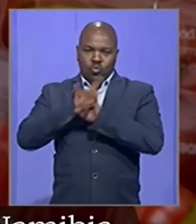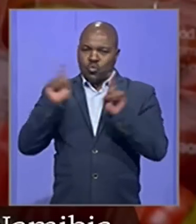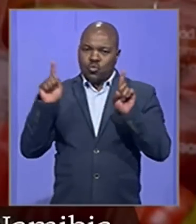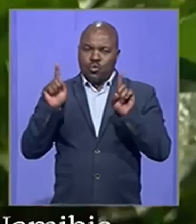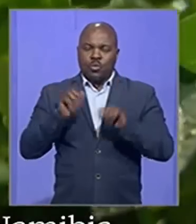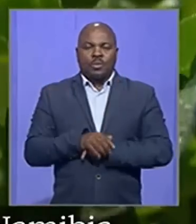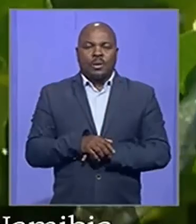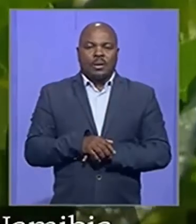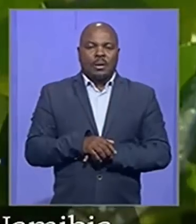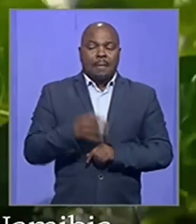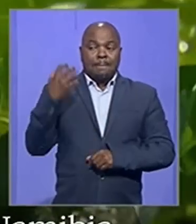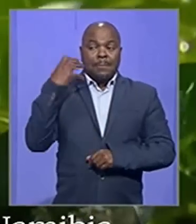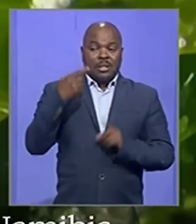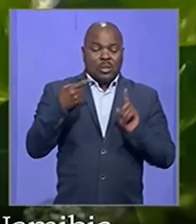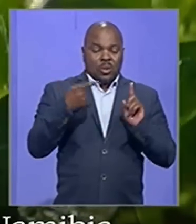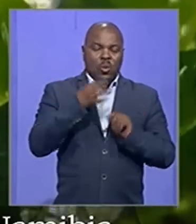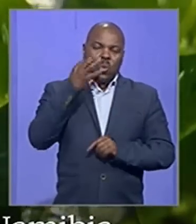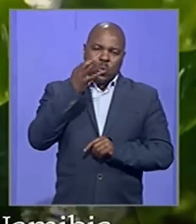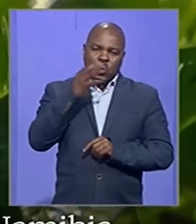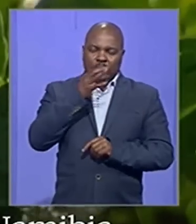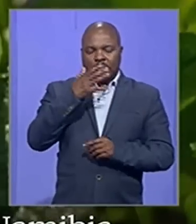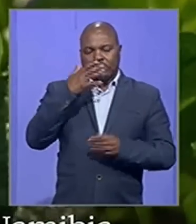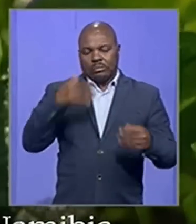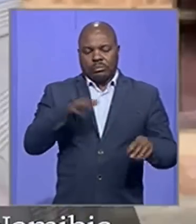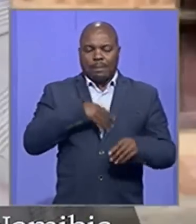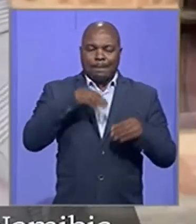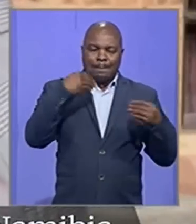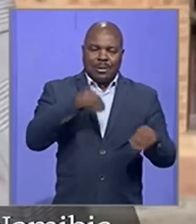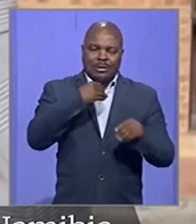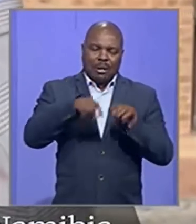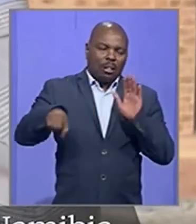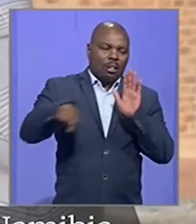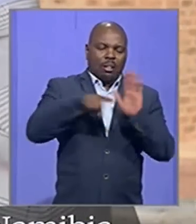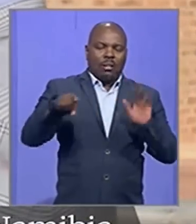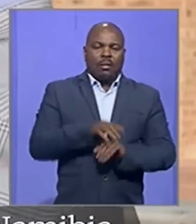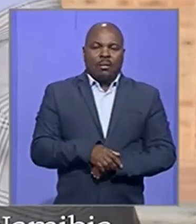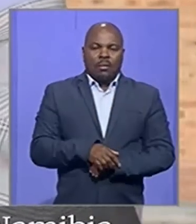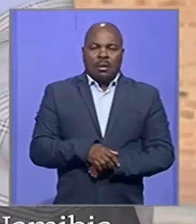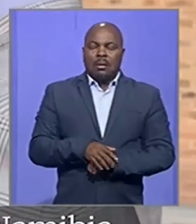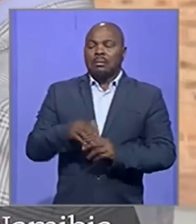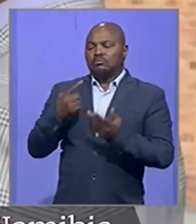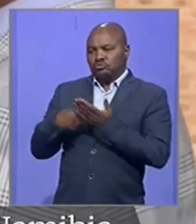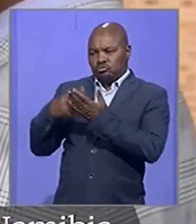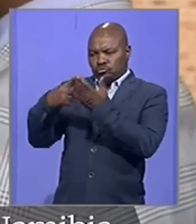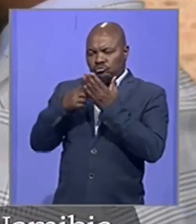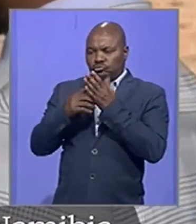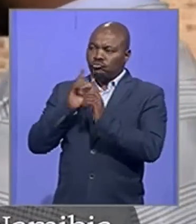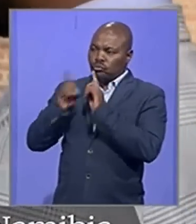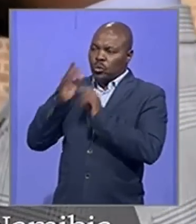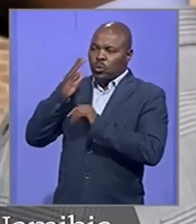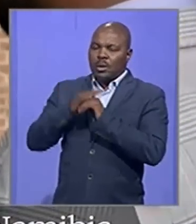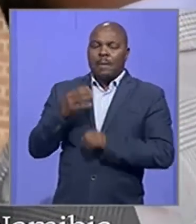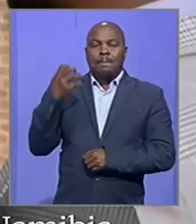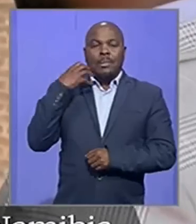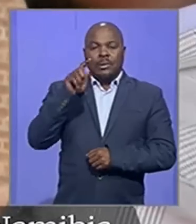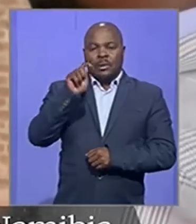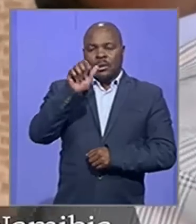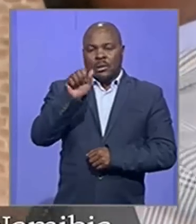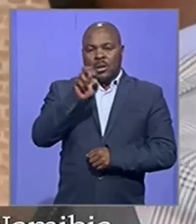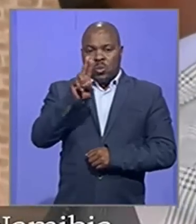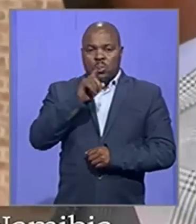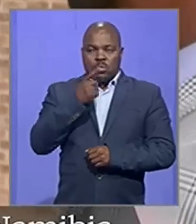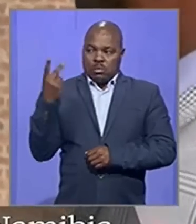tseo. Steenhuisen a re tshwetso eno e ama kgwebisano. There are discussions that will be taking place, and Minister Tau and I have